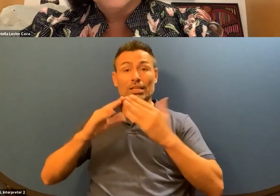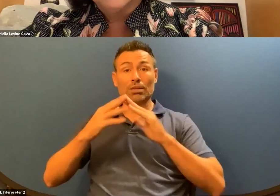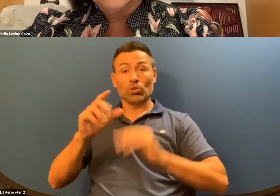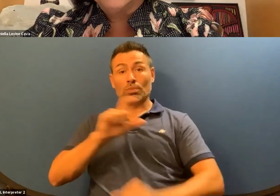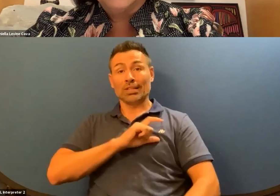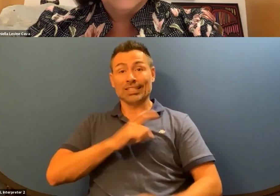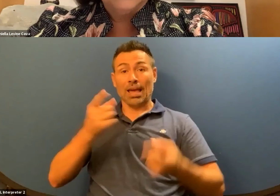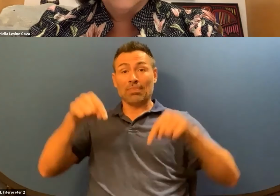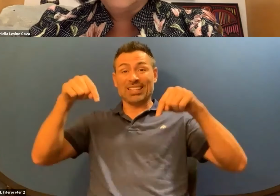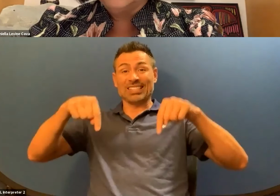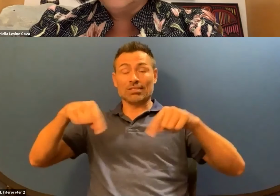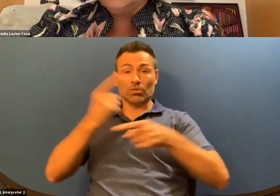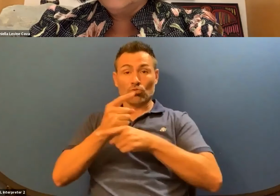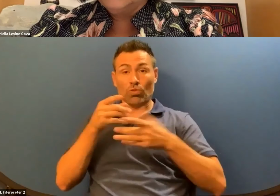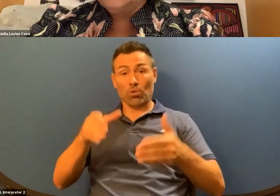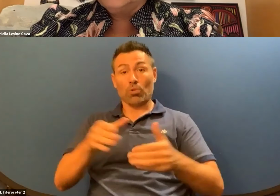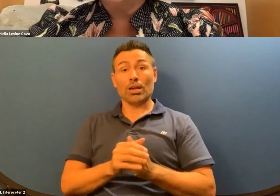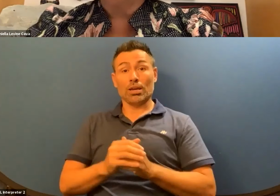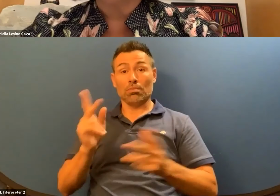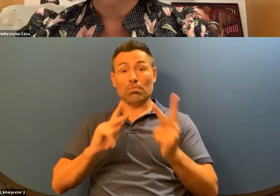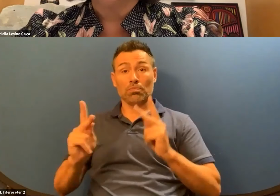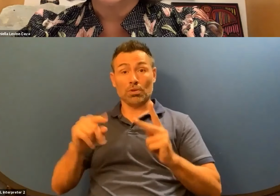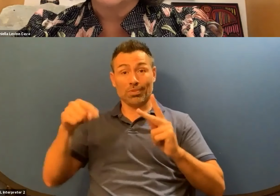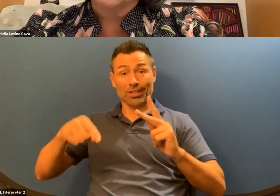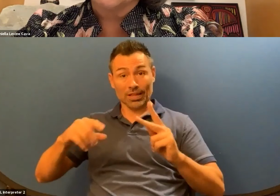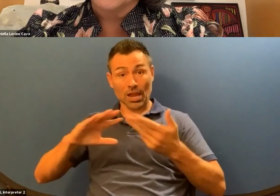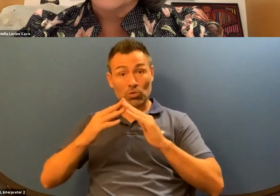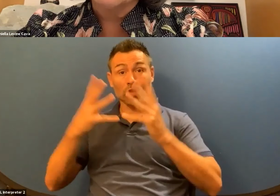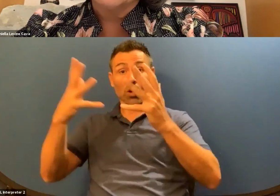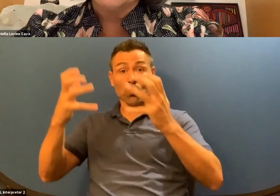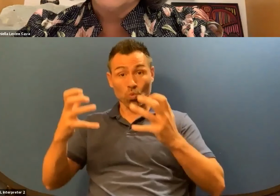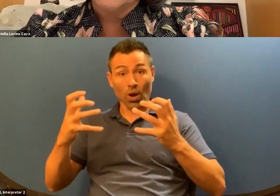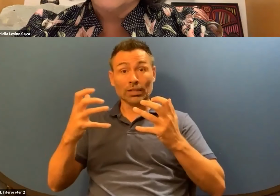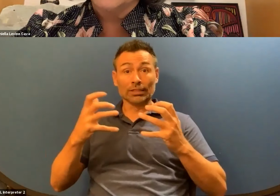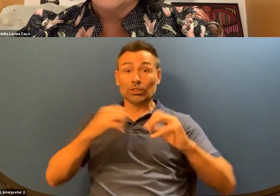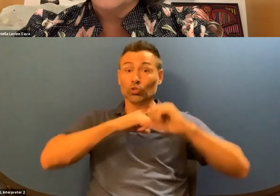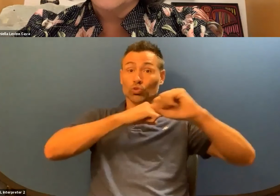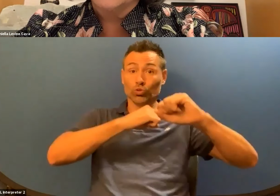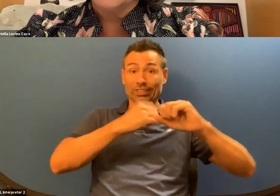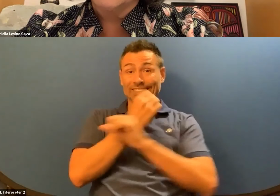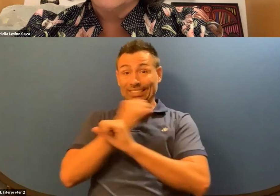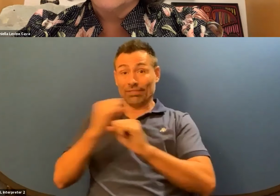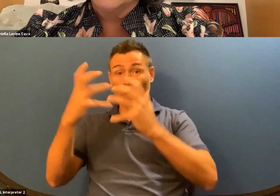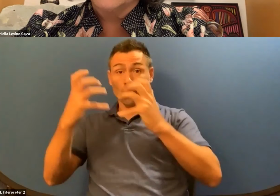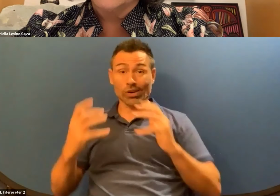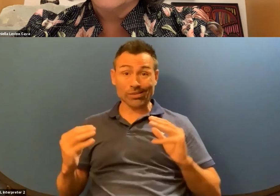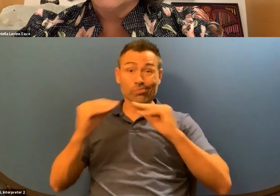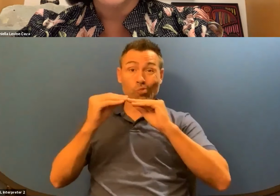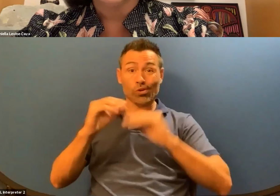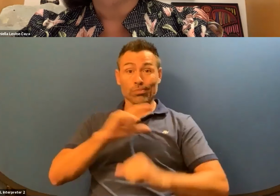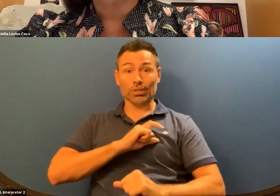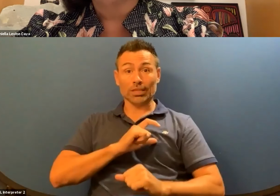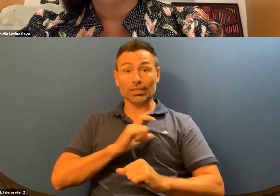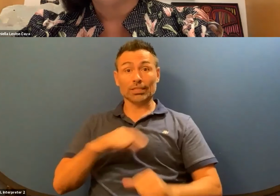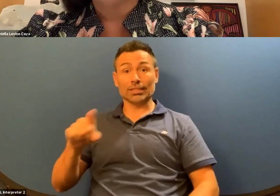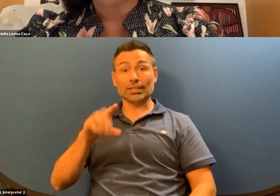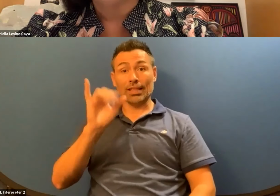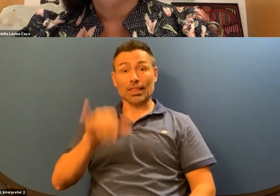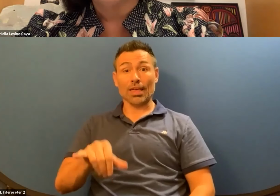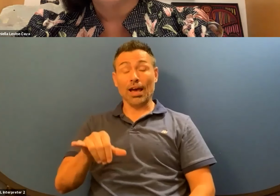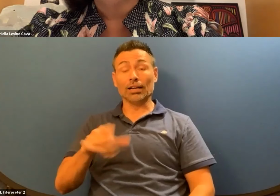way. People in our community want security and safety. Make no mistake about it. They want more police in their communities. That security and safety